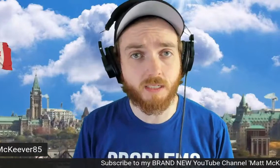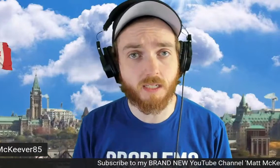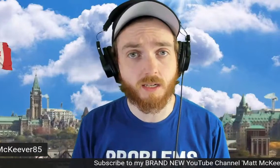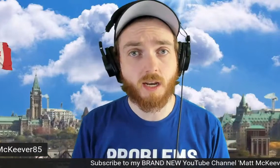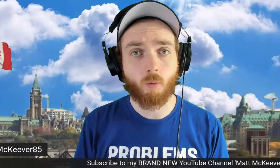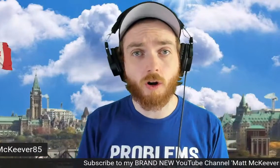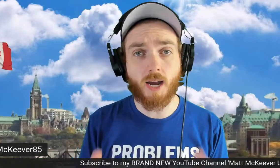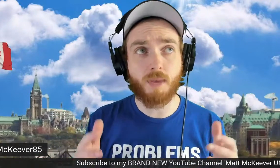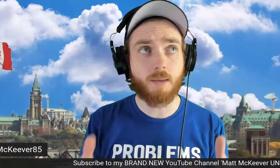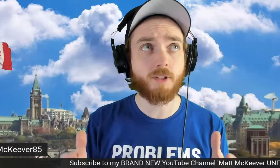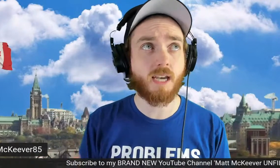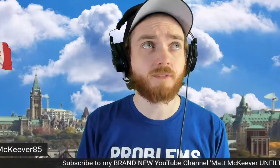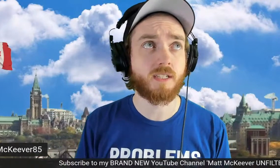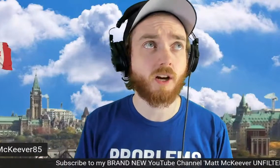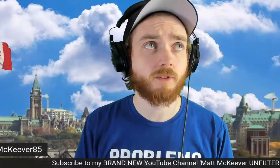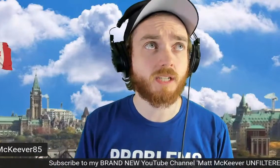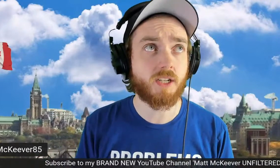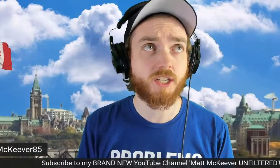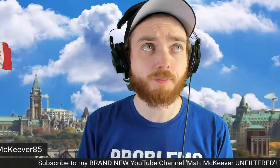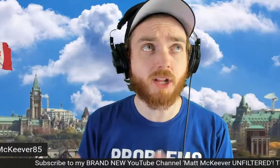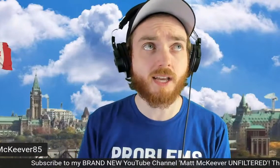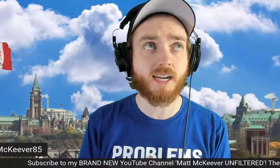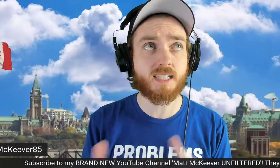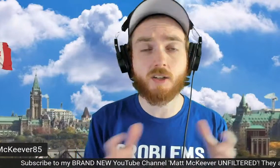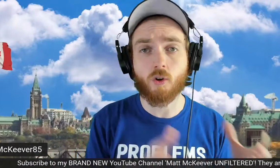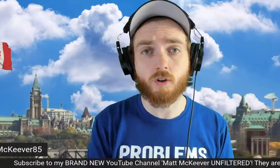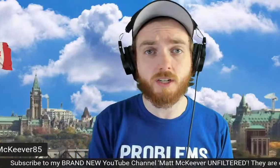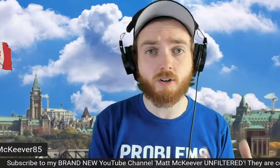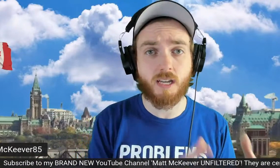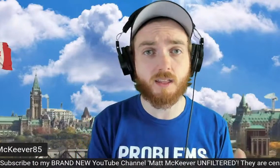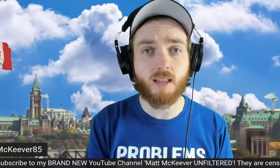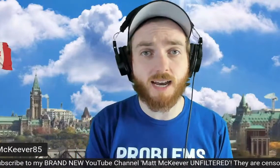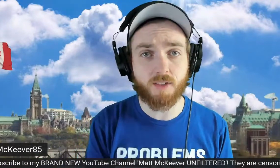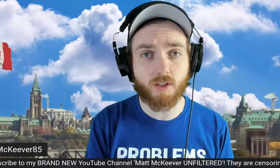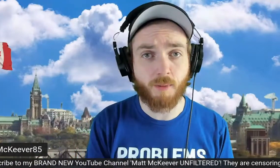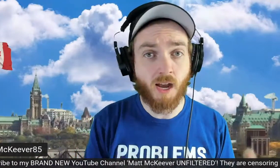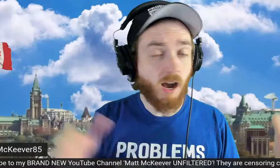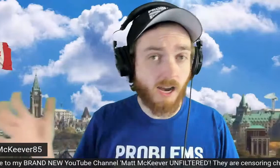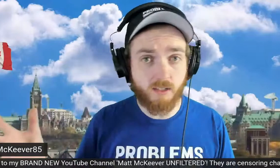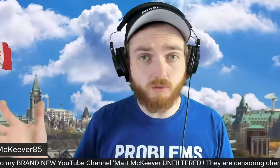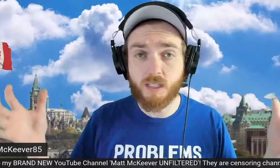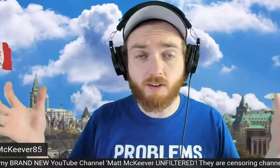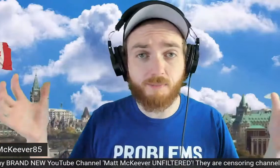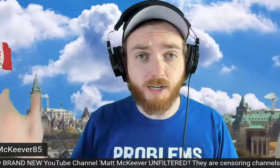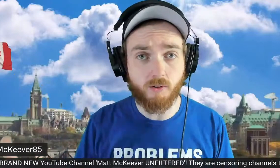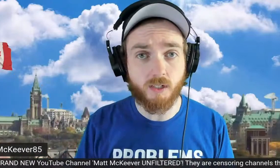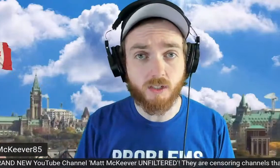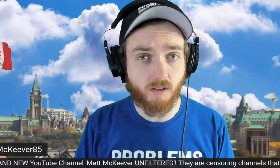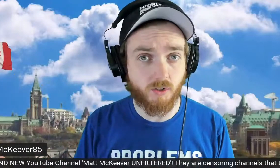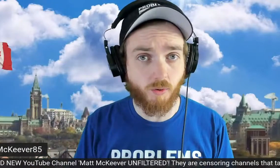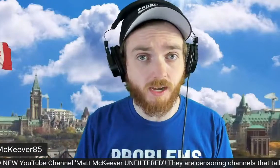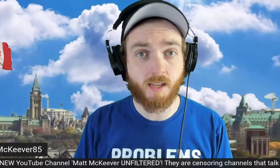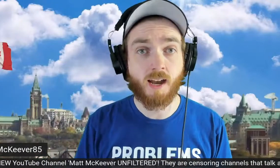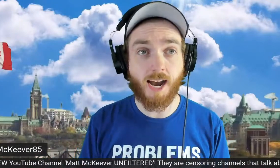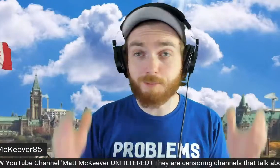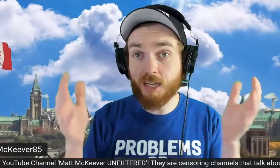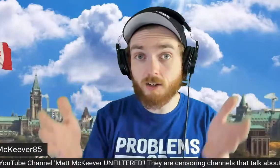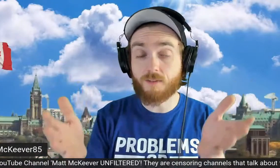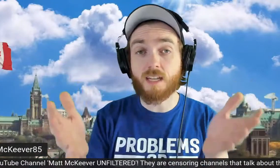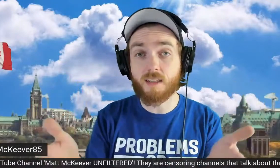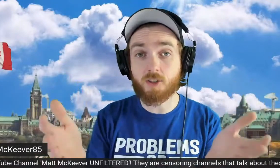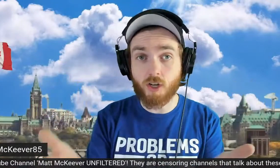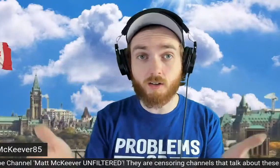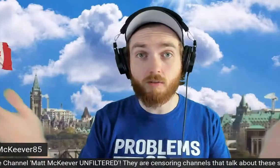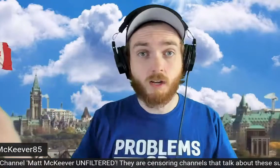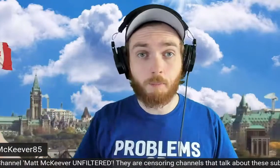these businesses where I'm able to have these conversations. But like I said earlier in the live stream, I do still have my own concerns, right? I'm scared